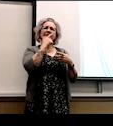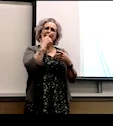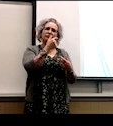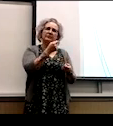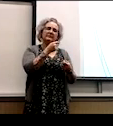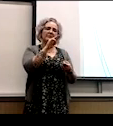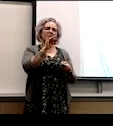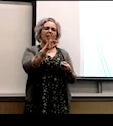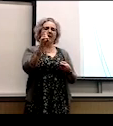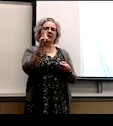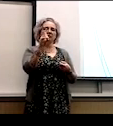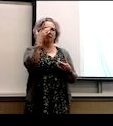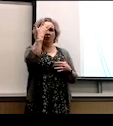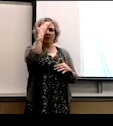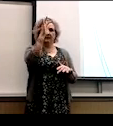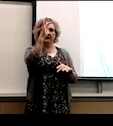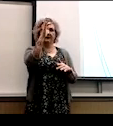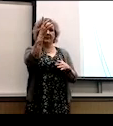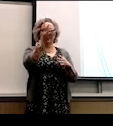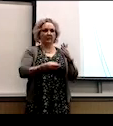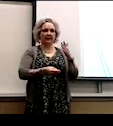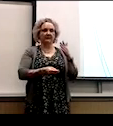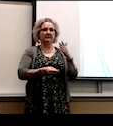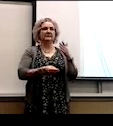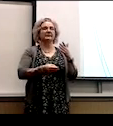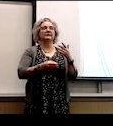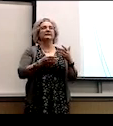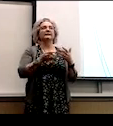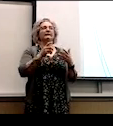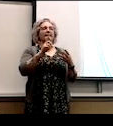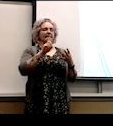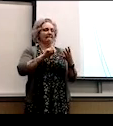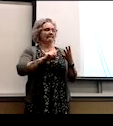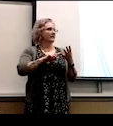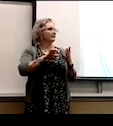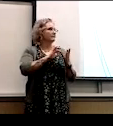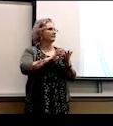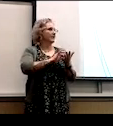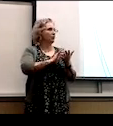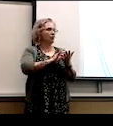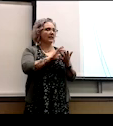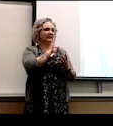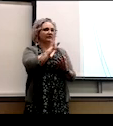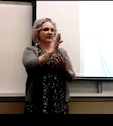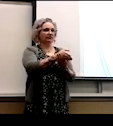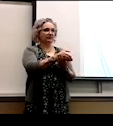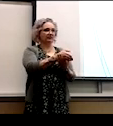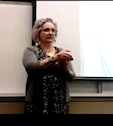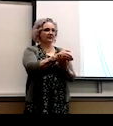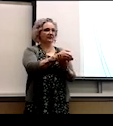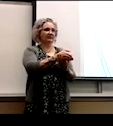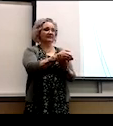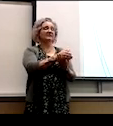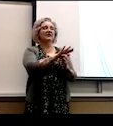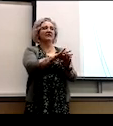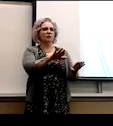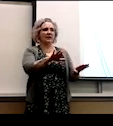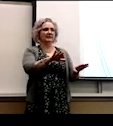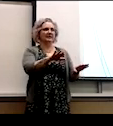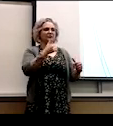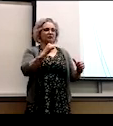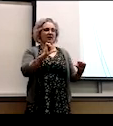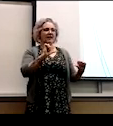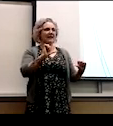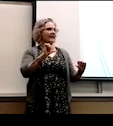impairment and the potential for non-drug interventions, such as exercise and nutrition, and Mediterranean diet. I'm